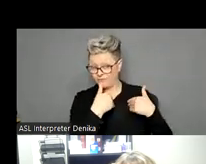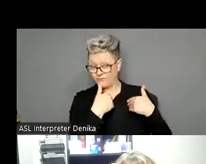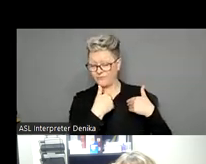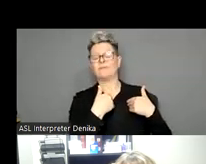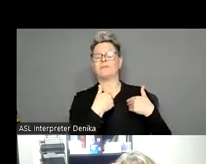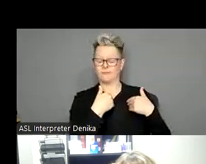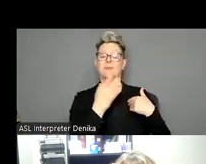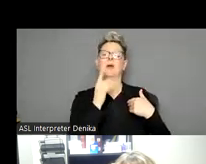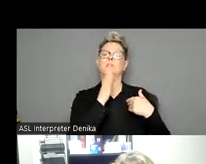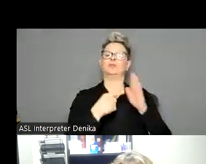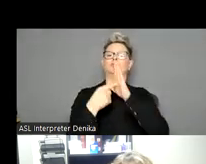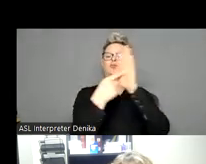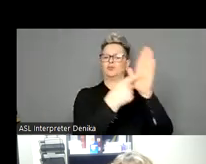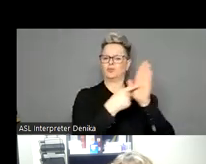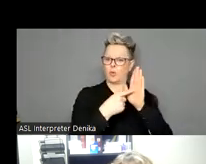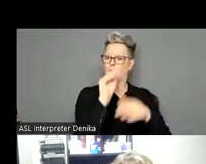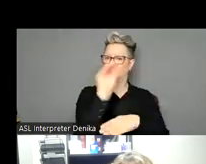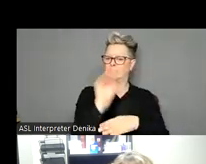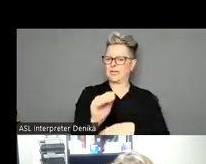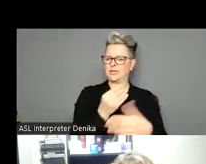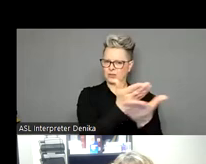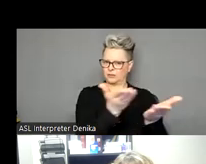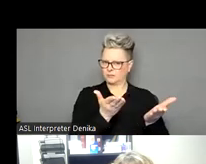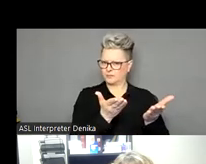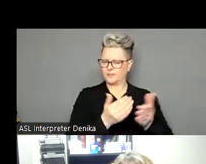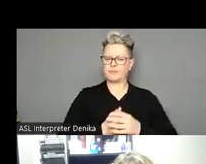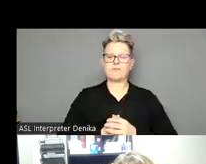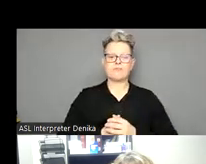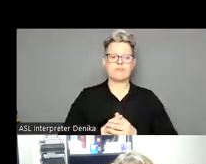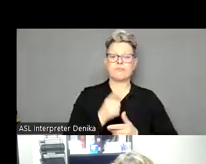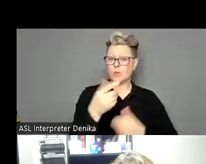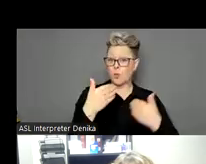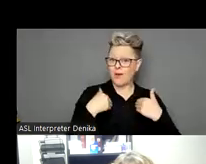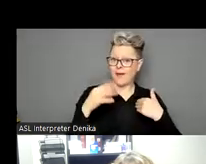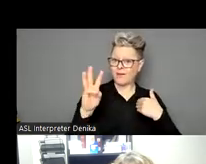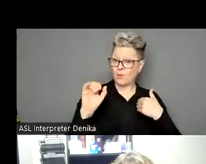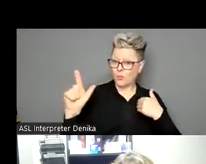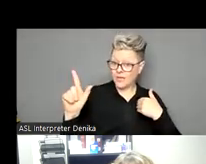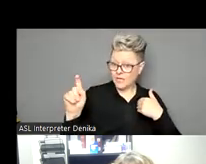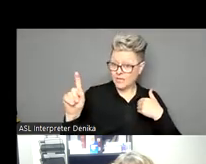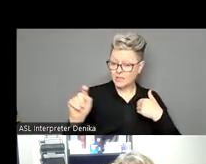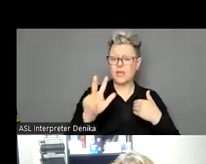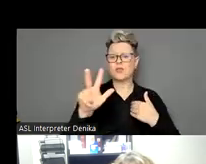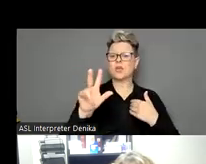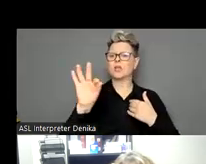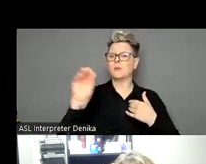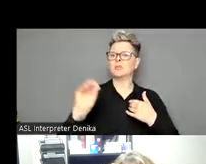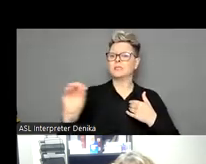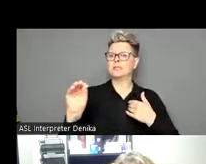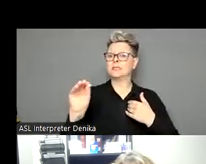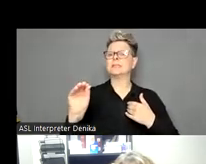on a percentage. So do you have a will 39% said